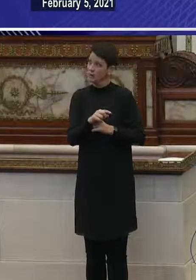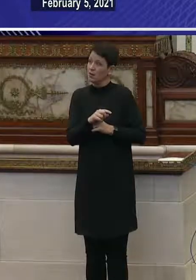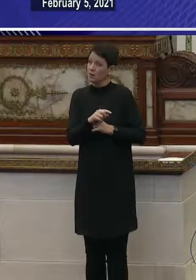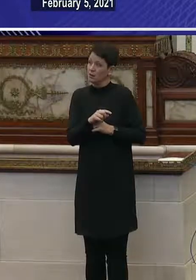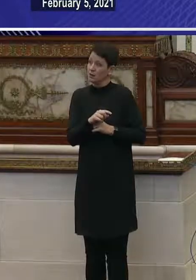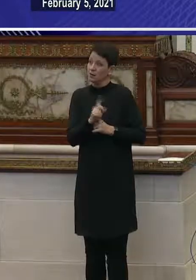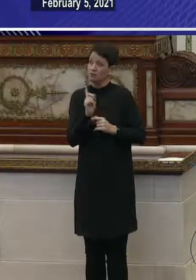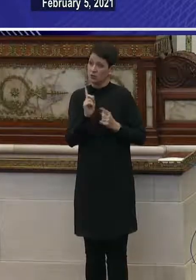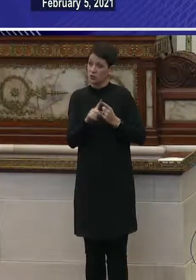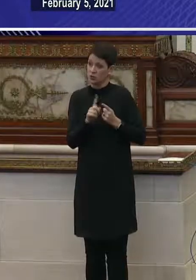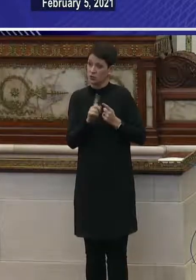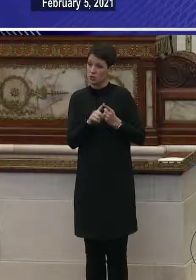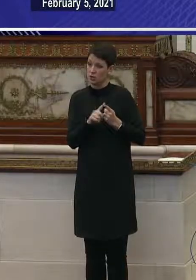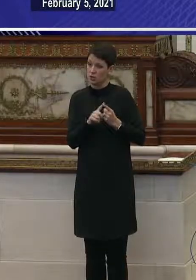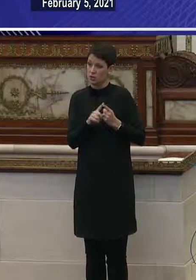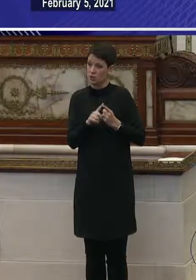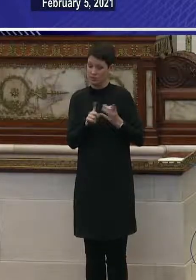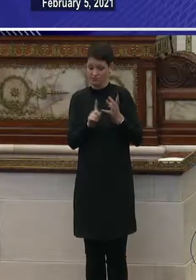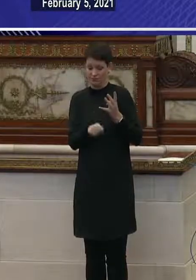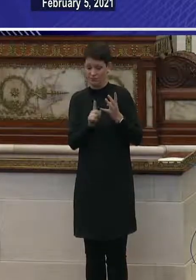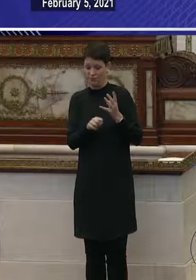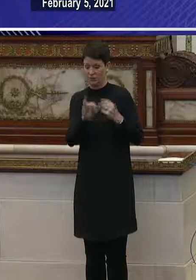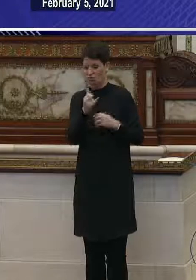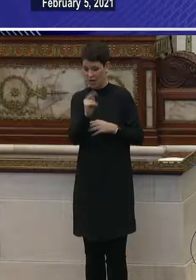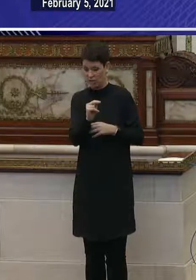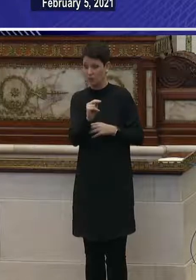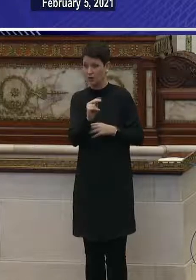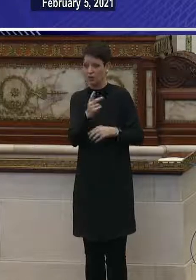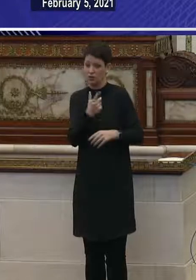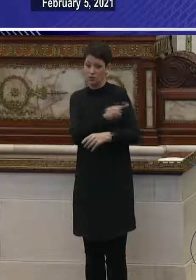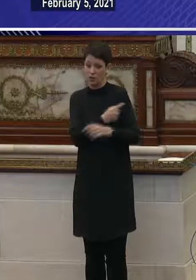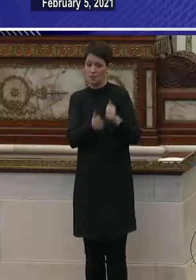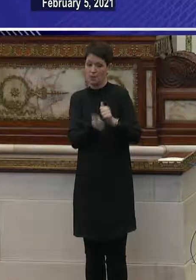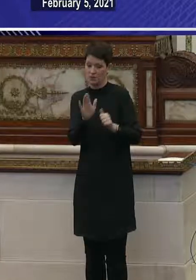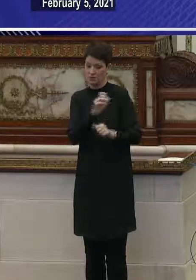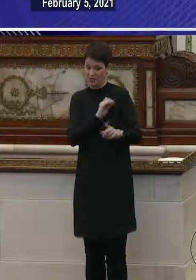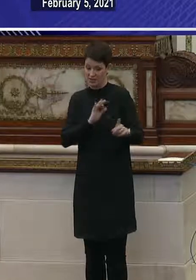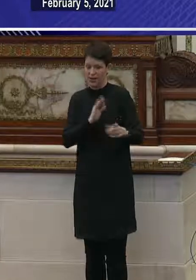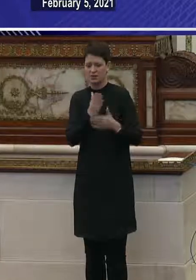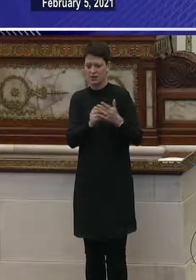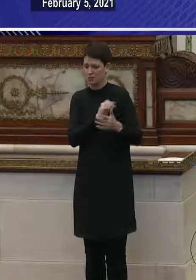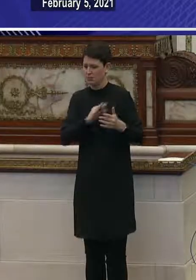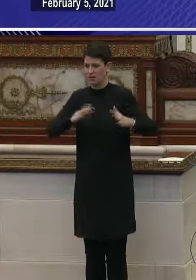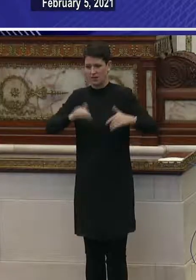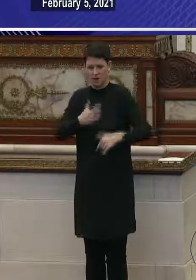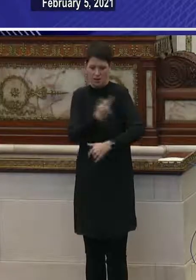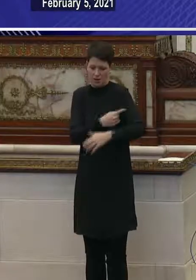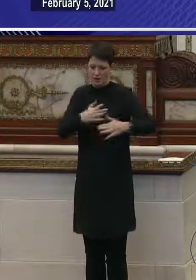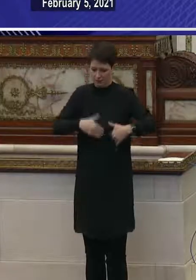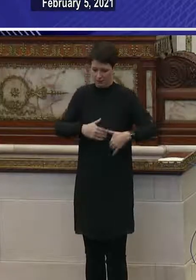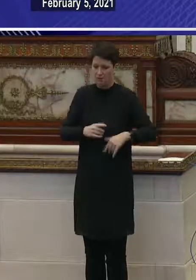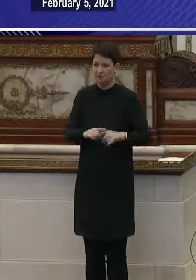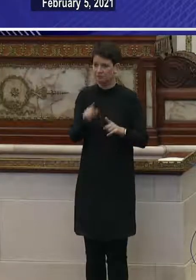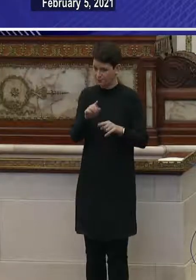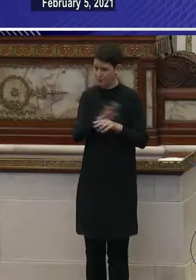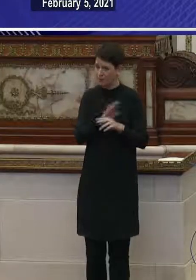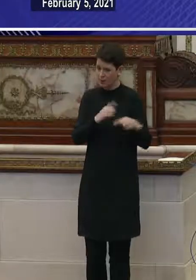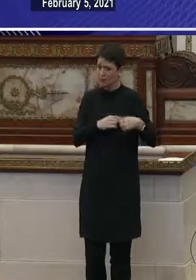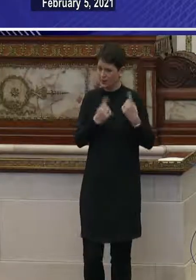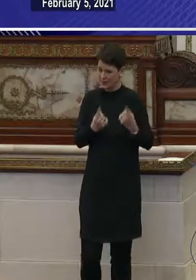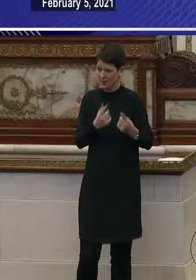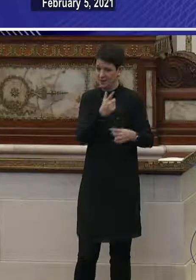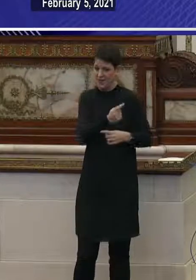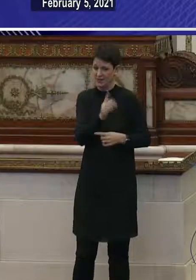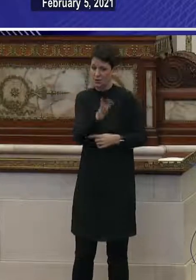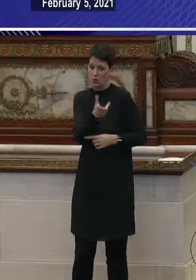until I guess late January to get through most of their staff. There's still some that they're doing, but so they've been busy through this period just